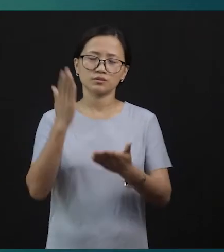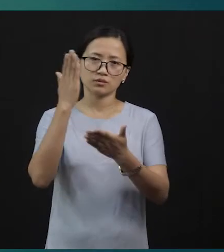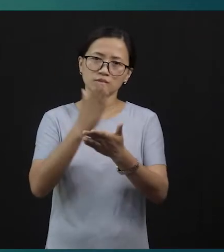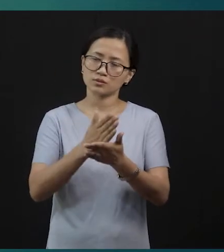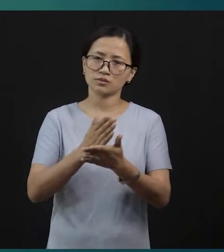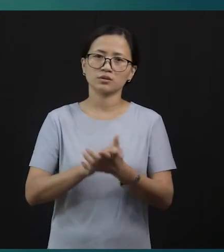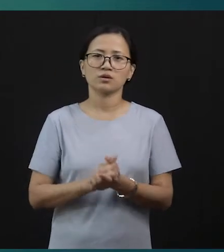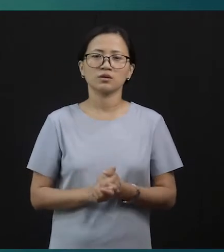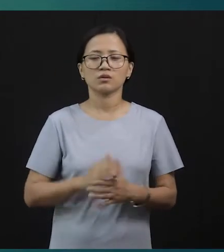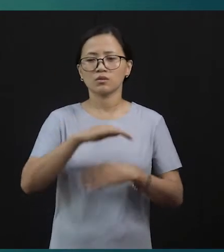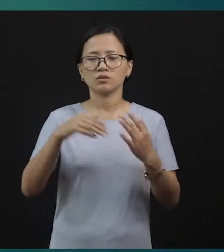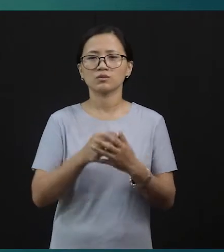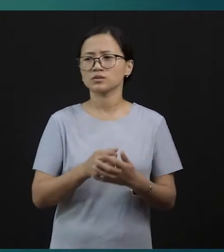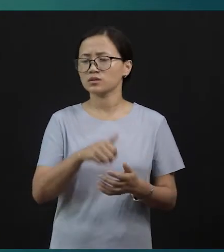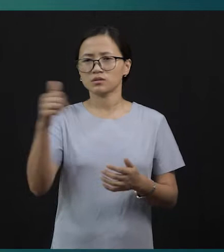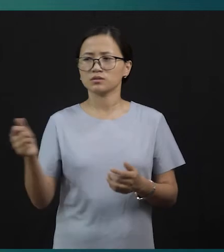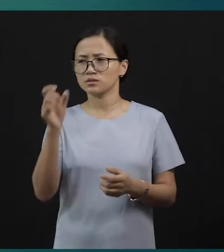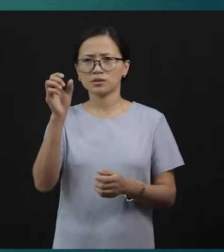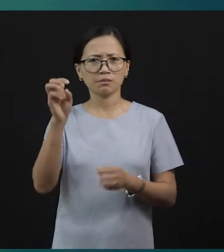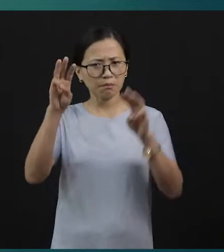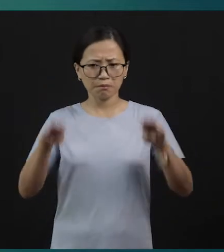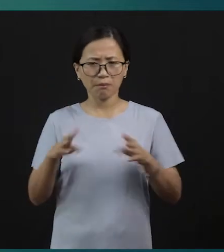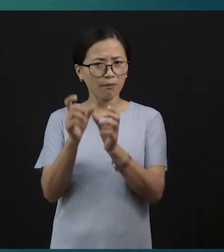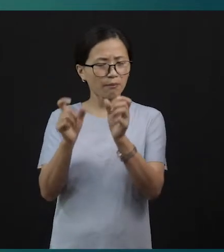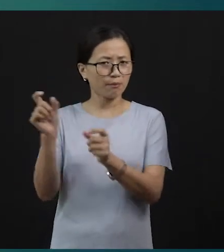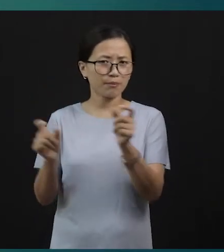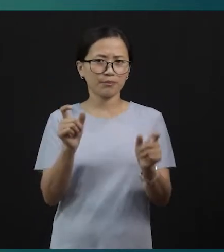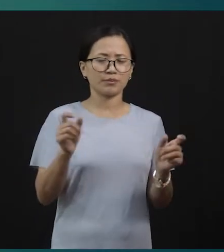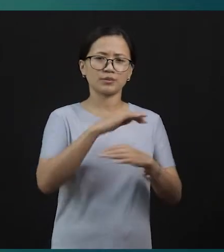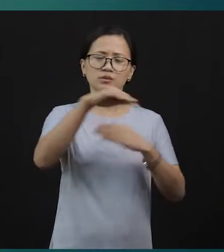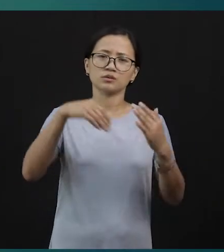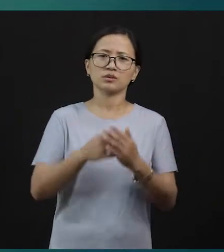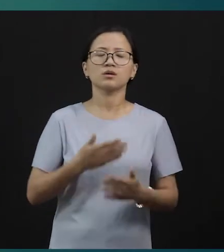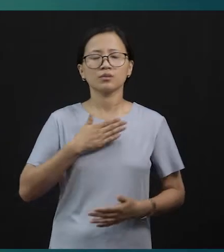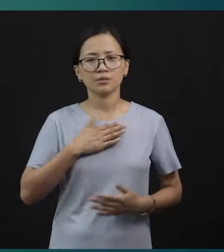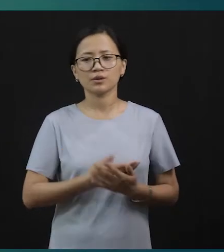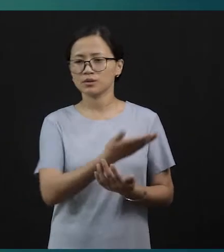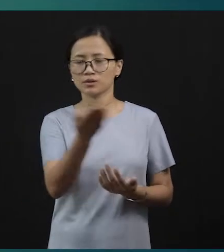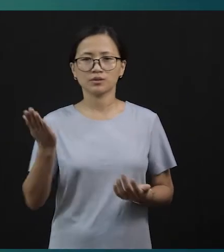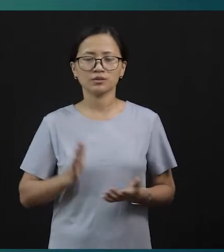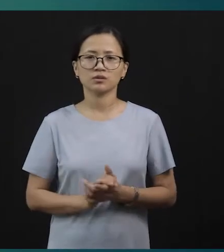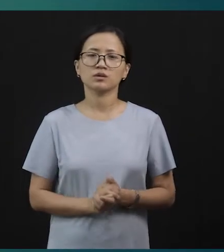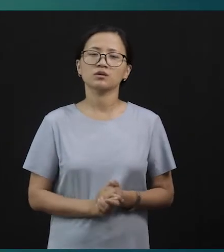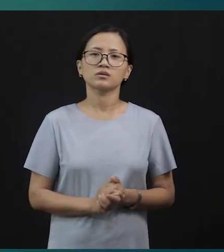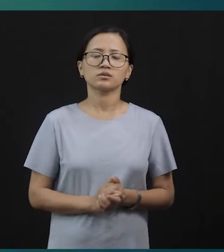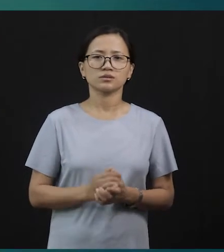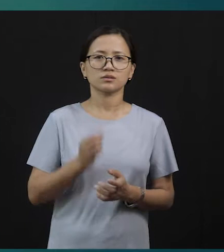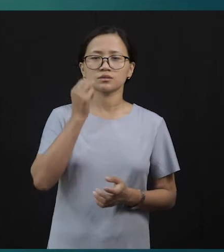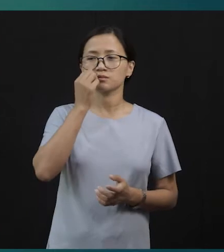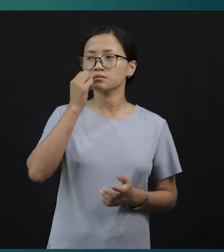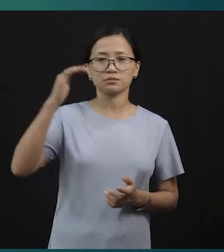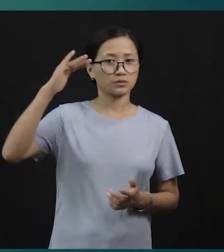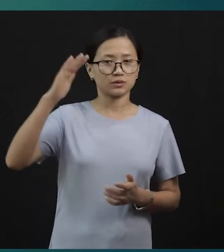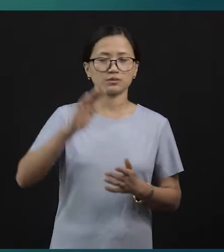stop, all the other members, the crew, okay, that means all the people in the ship had to obey him. He is the captain. You can